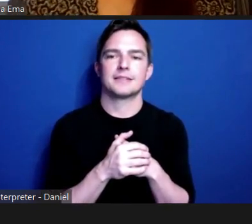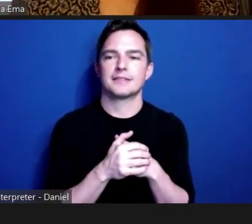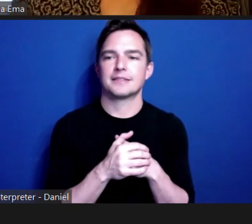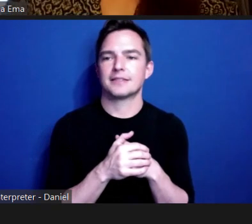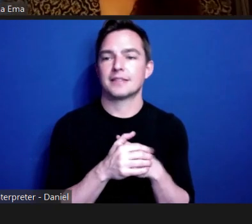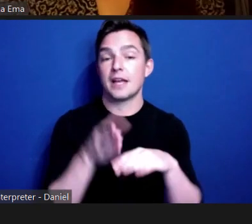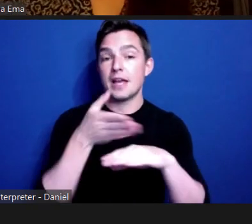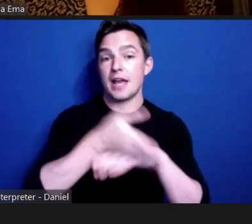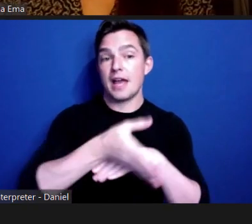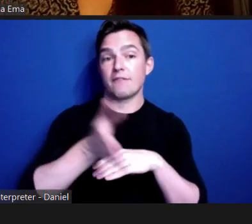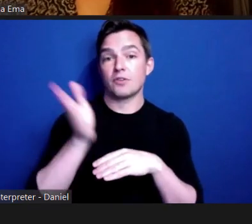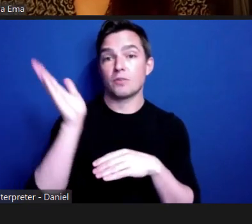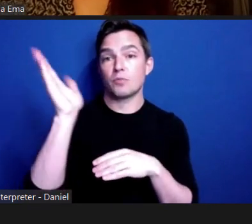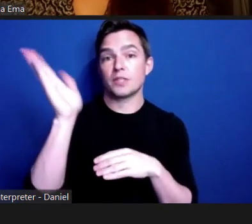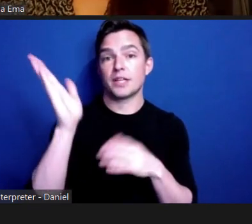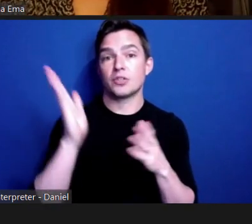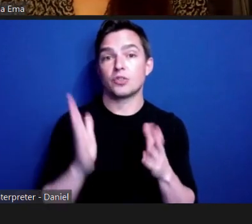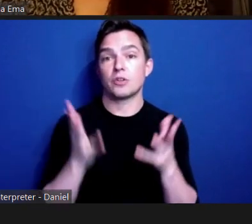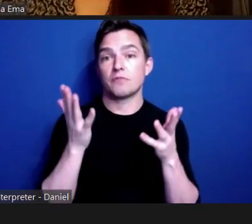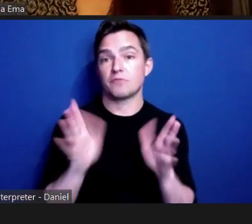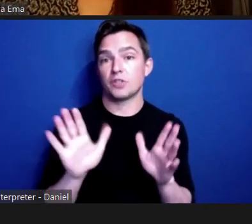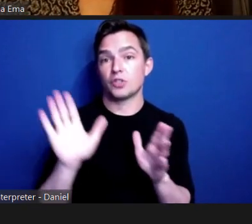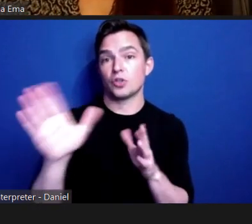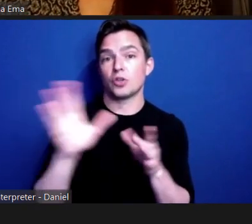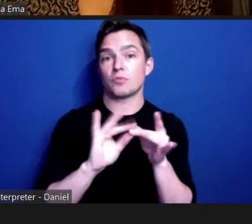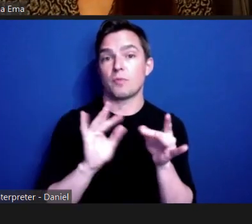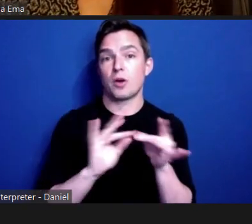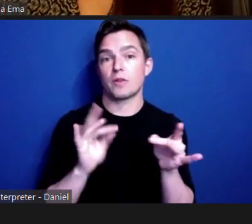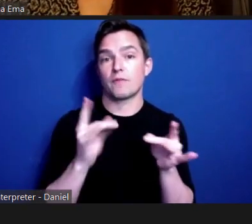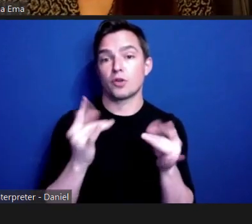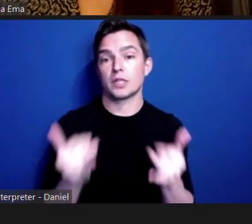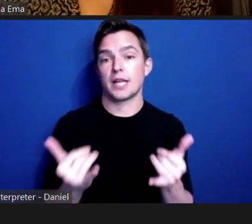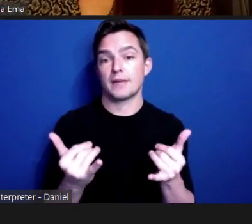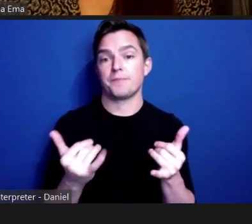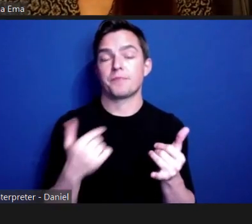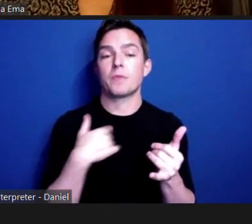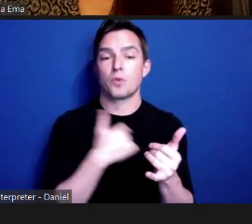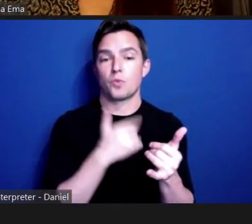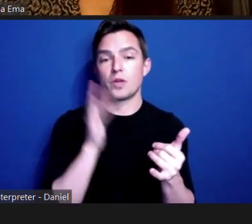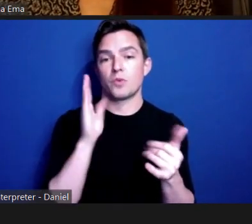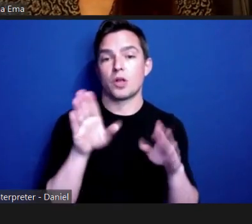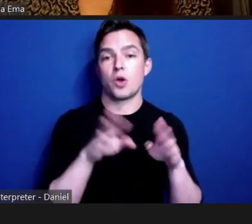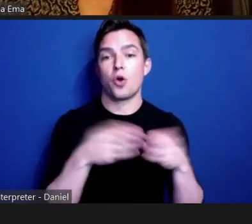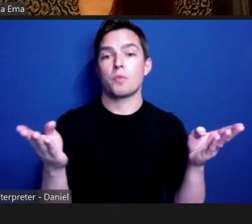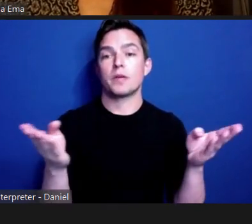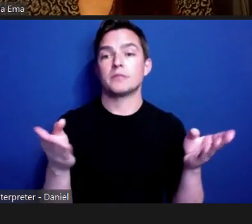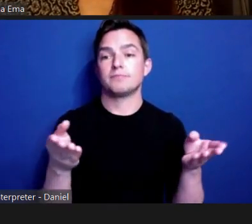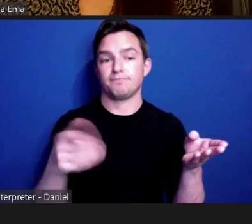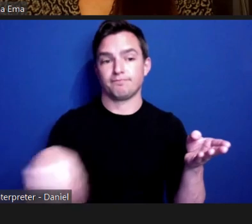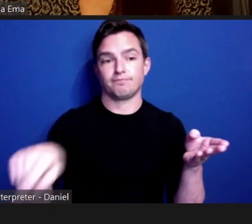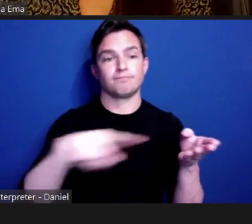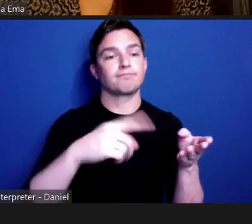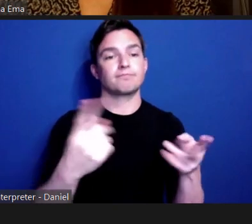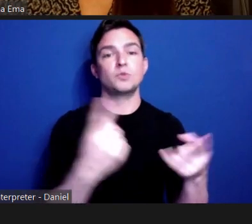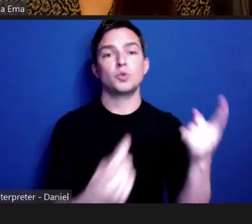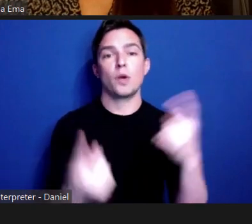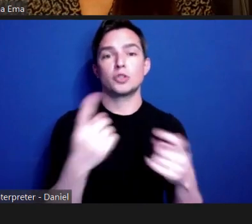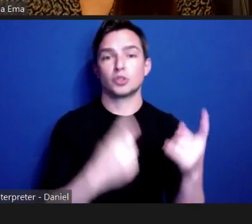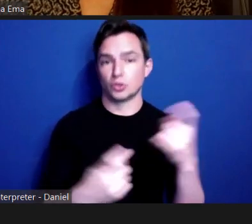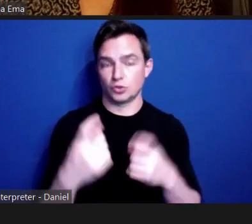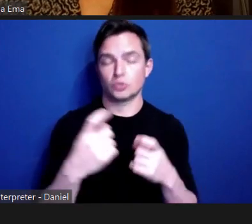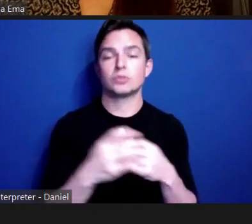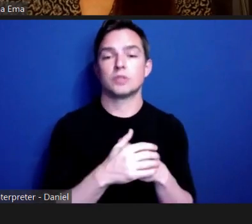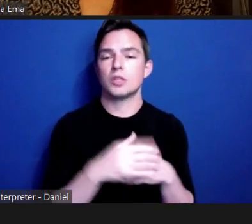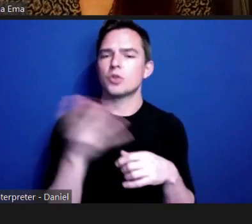After our presenter has completed her remarks for today, we will open up the floor to questions. So hold